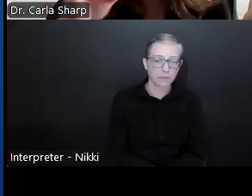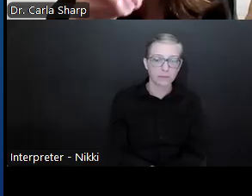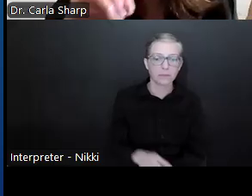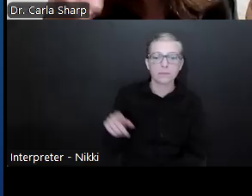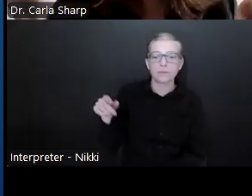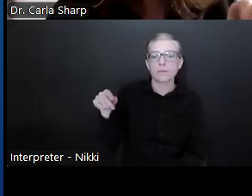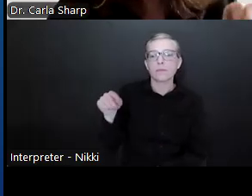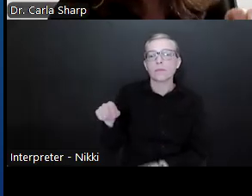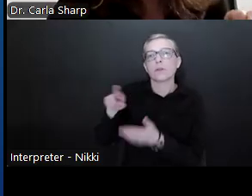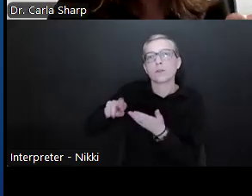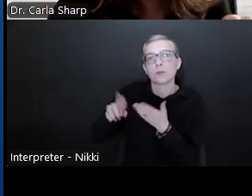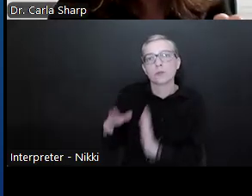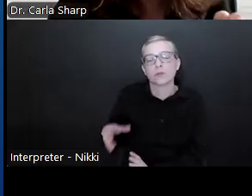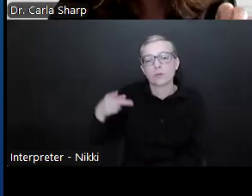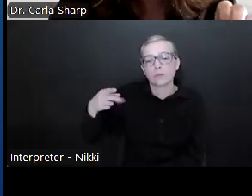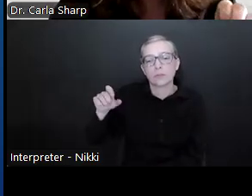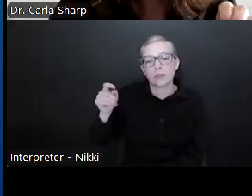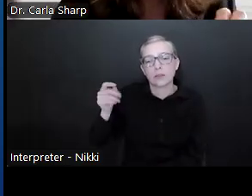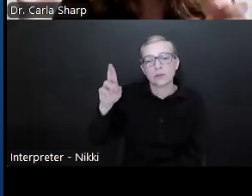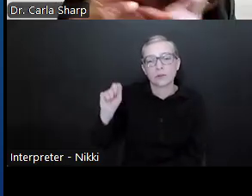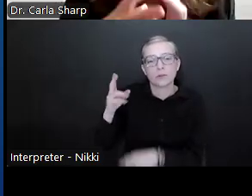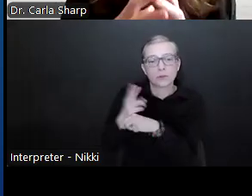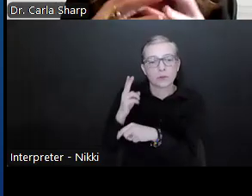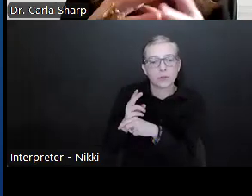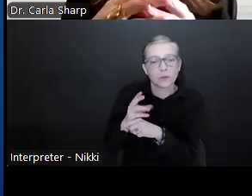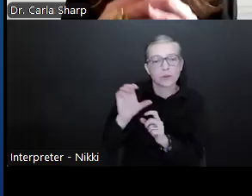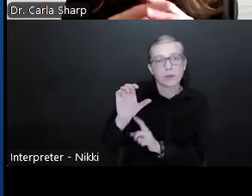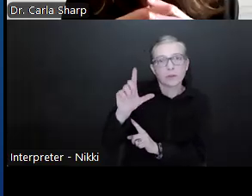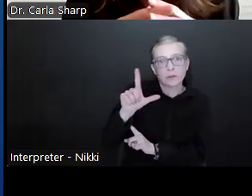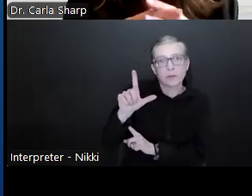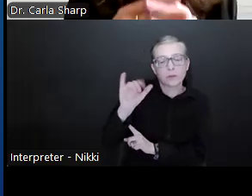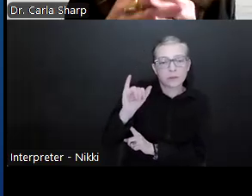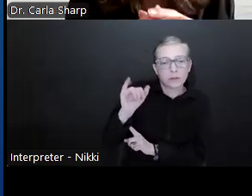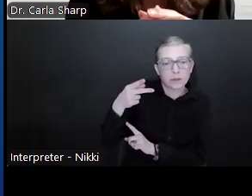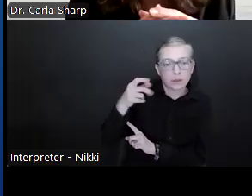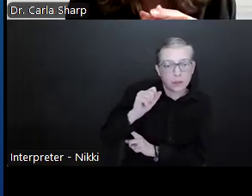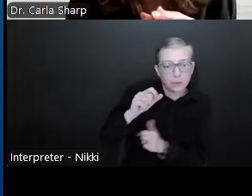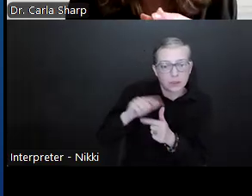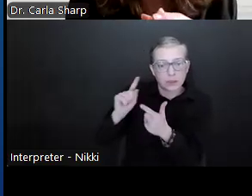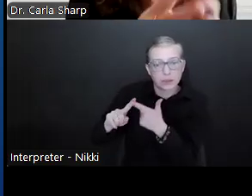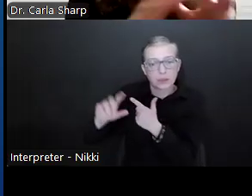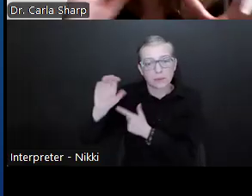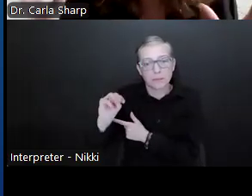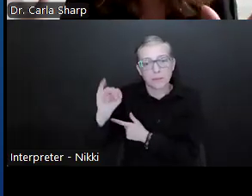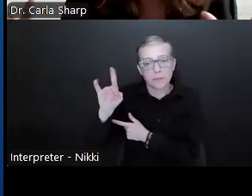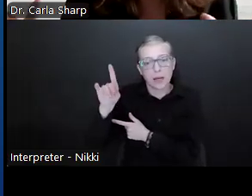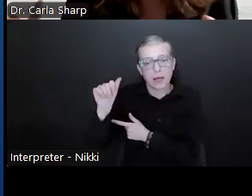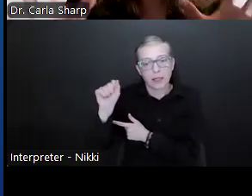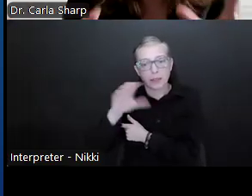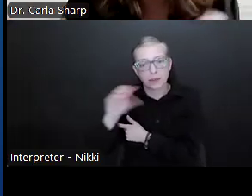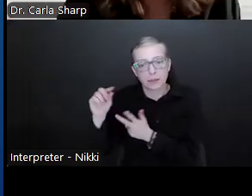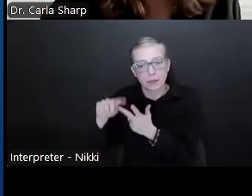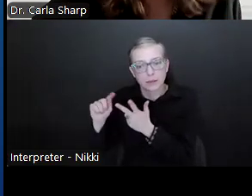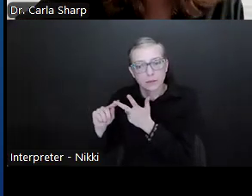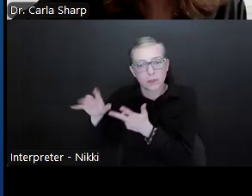study, the MIDAS study, and our Menninger sample, and showed the centrality of identity function across age groups